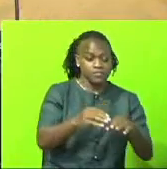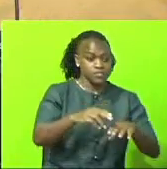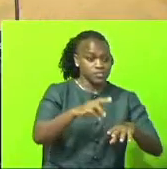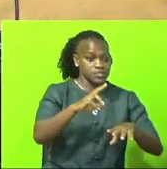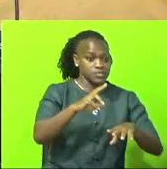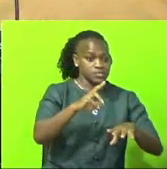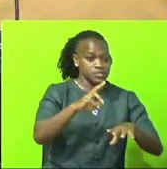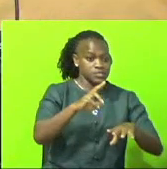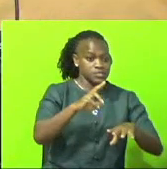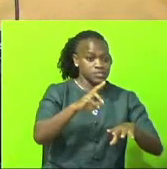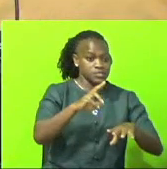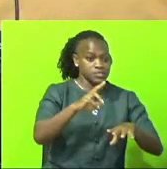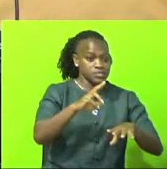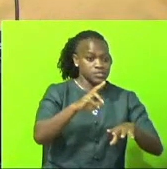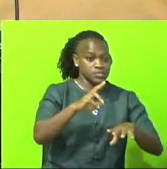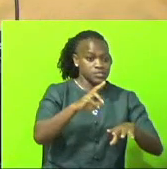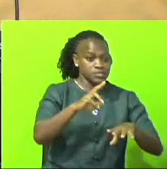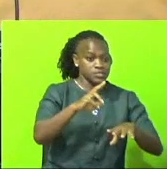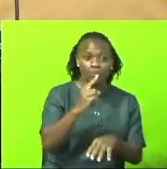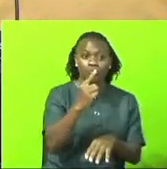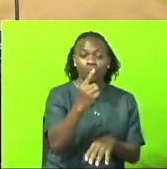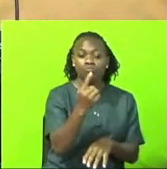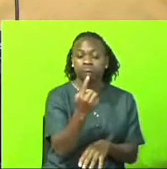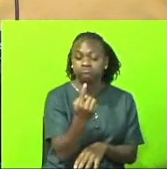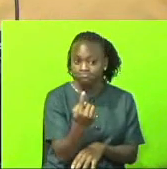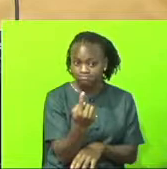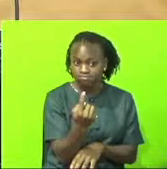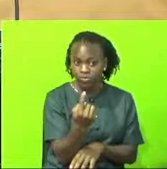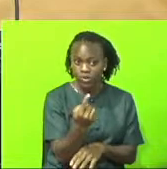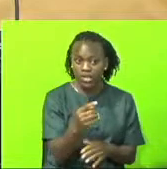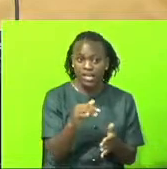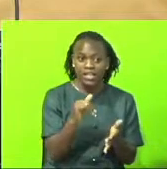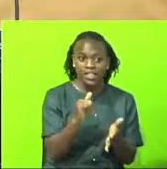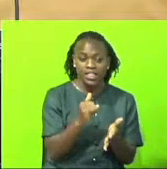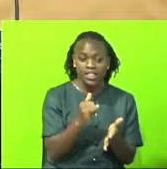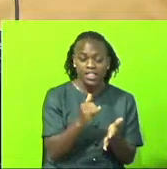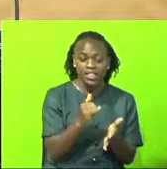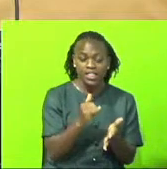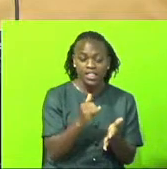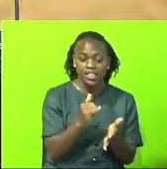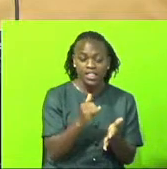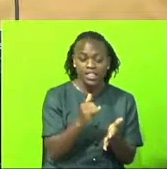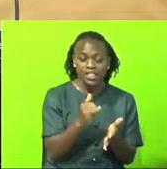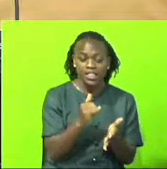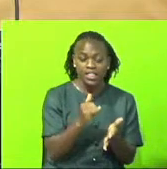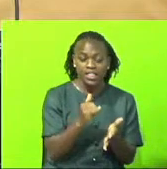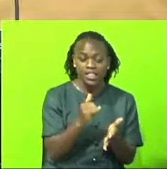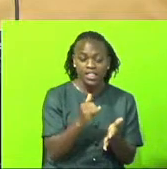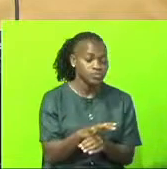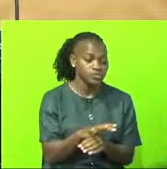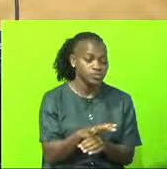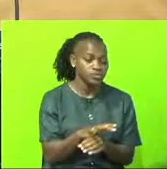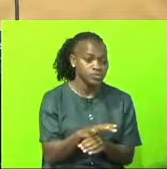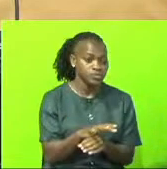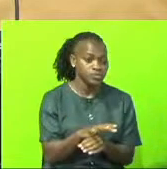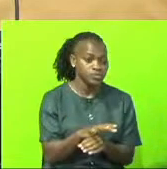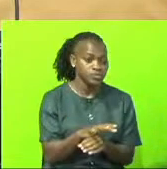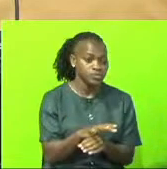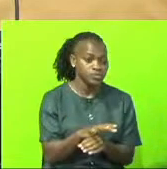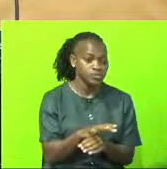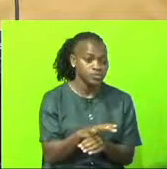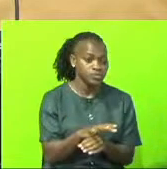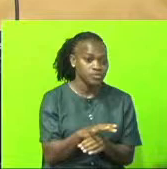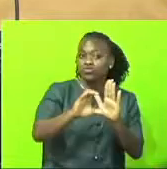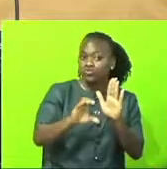vacant is one that must be carefully considered, and for which our Constitution